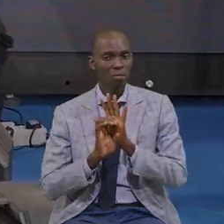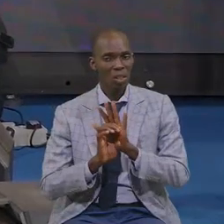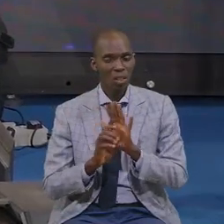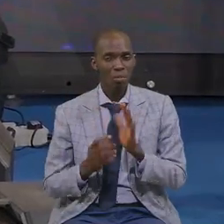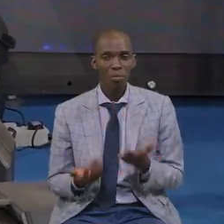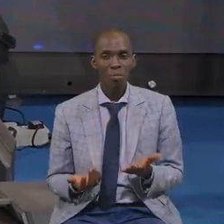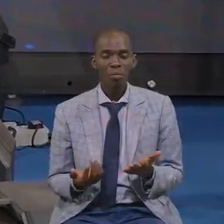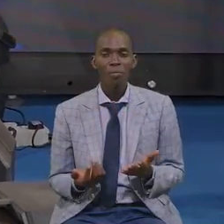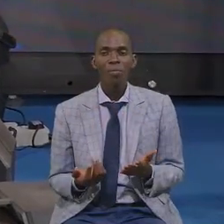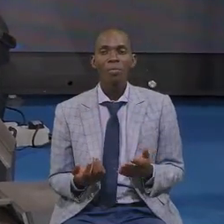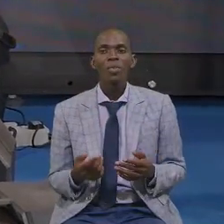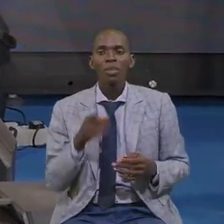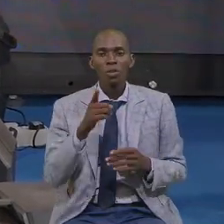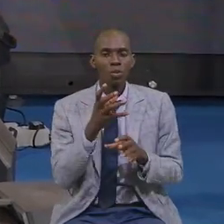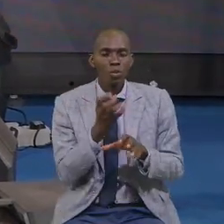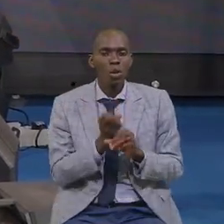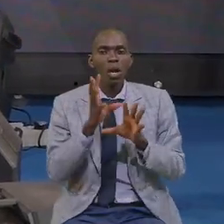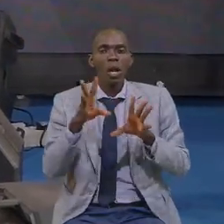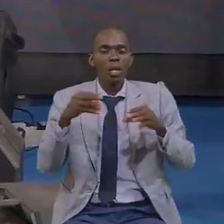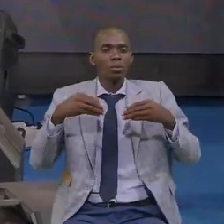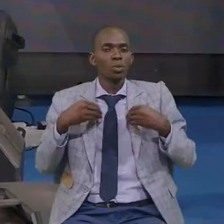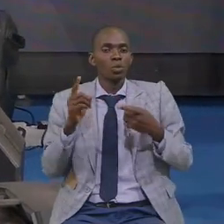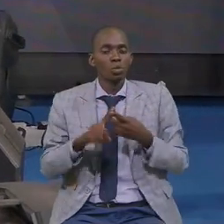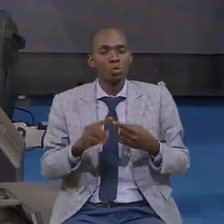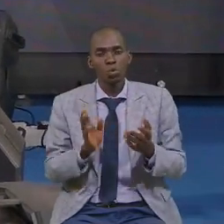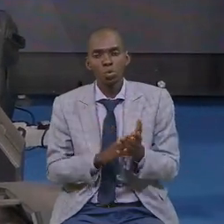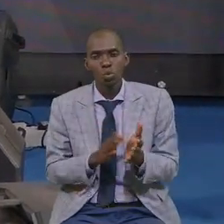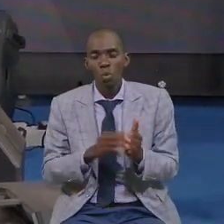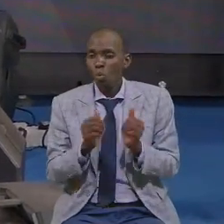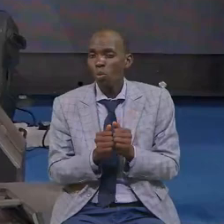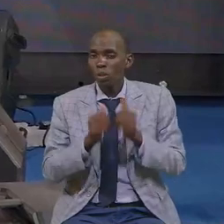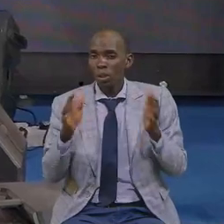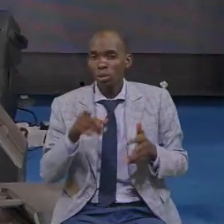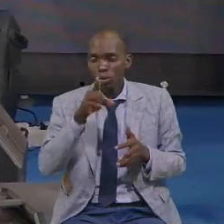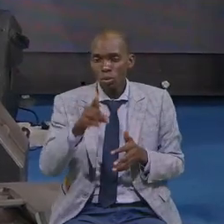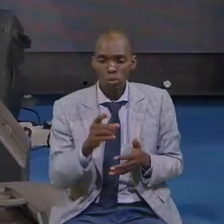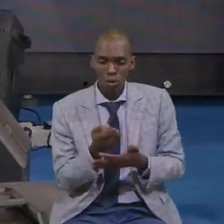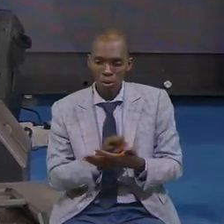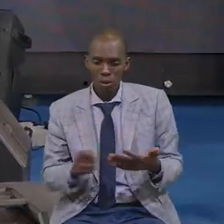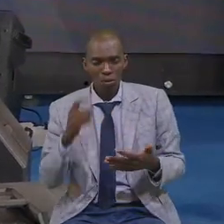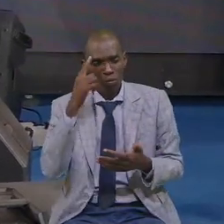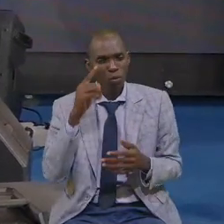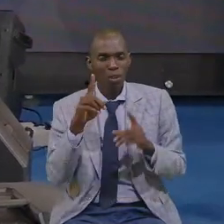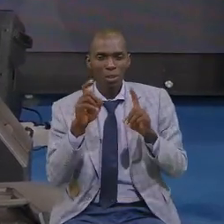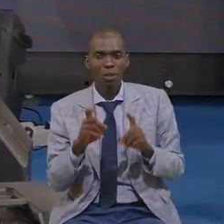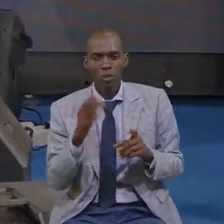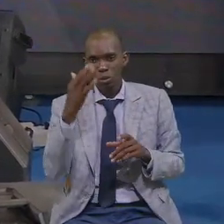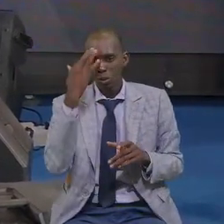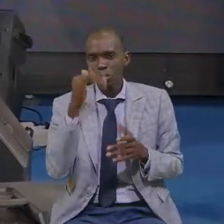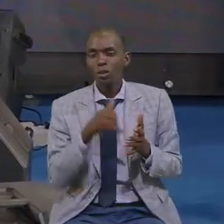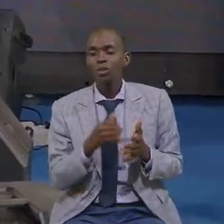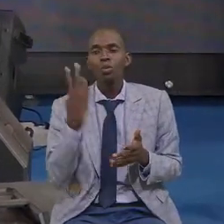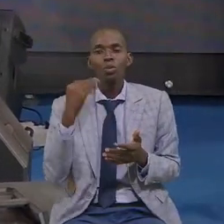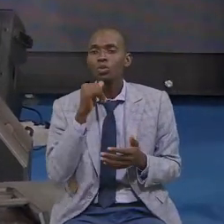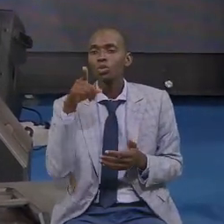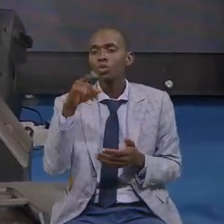an admission without foundation. And you know, it's another person that went to take